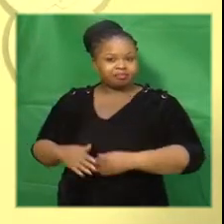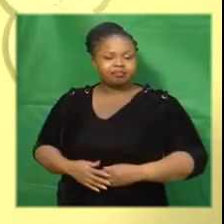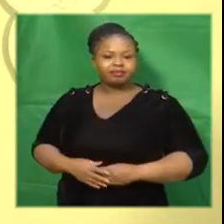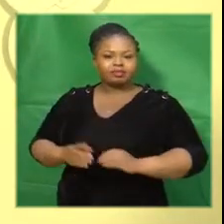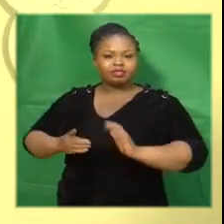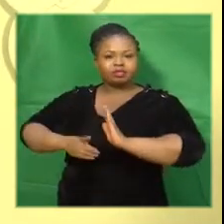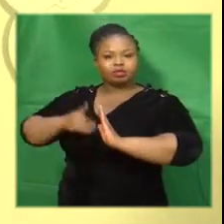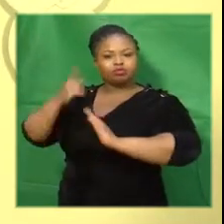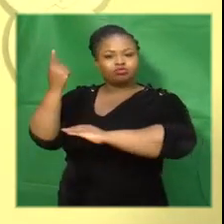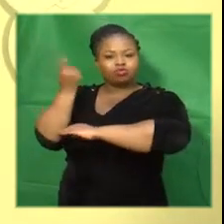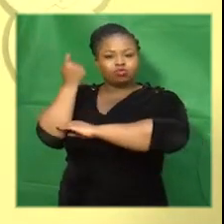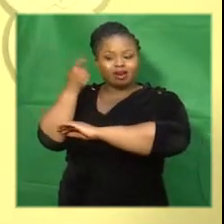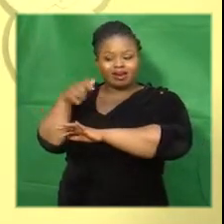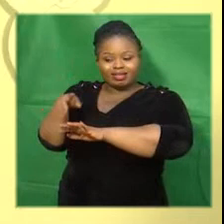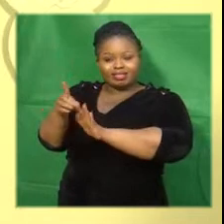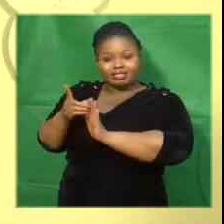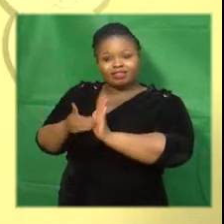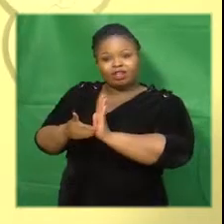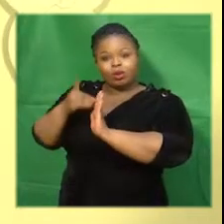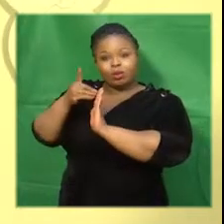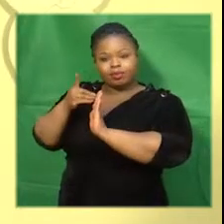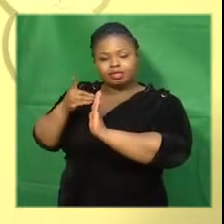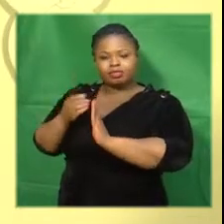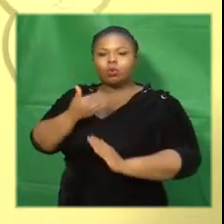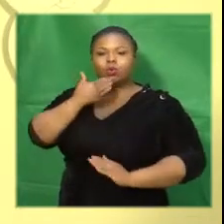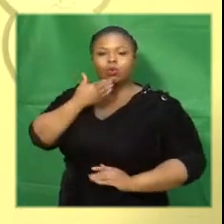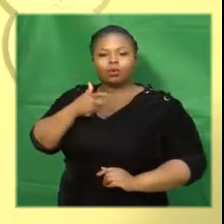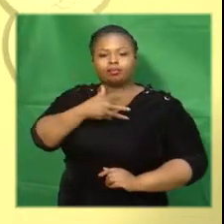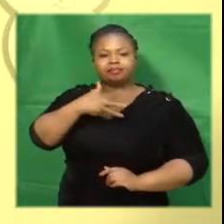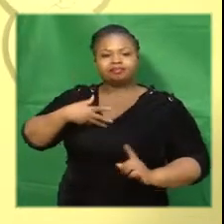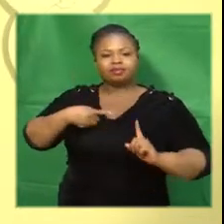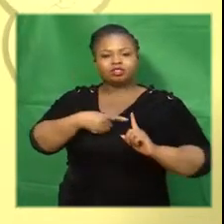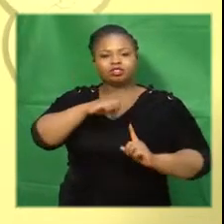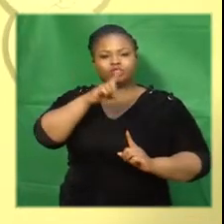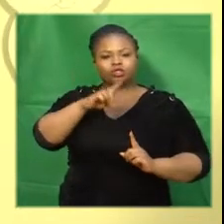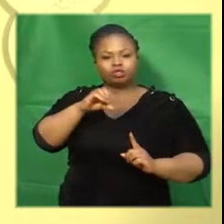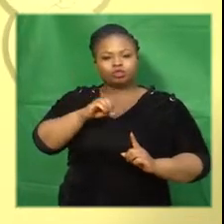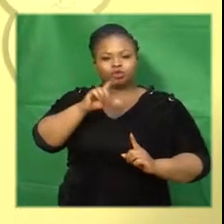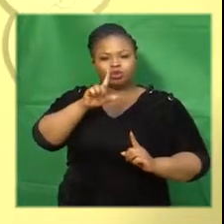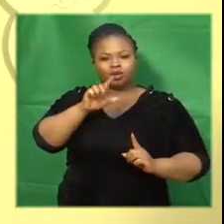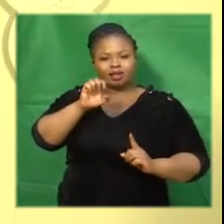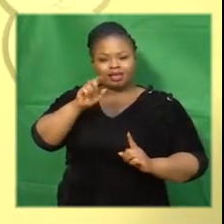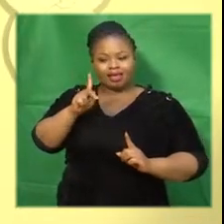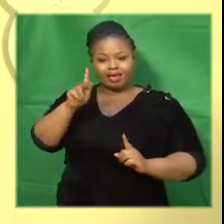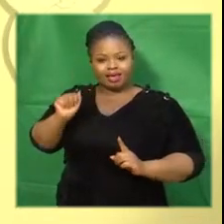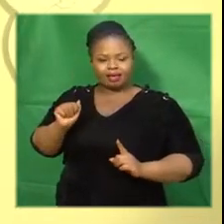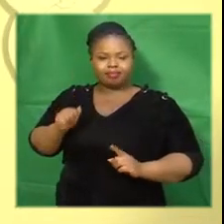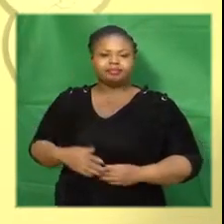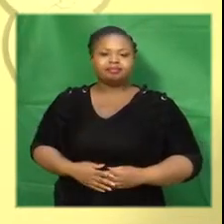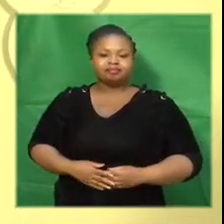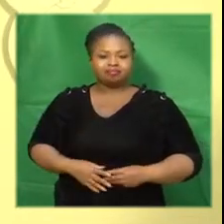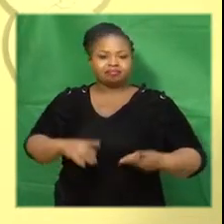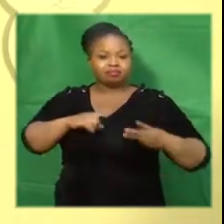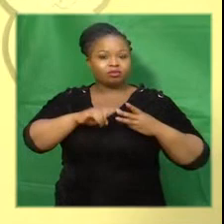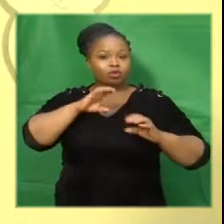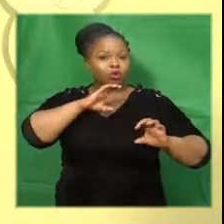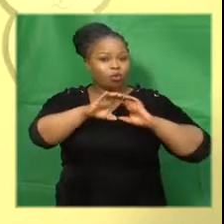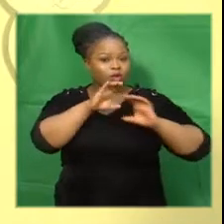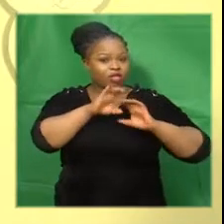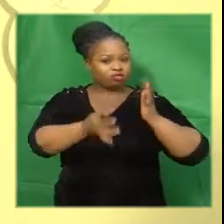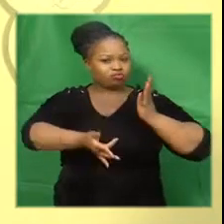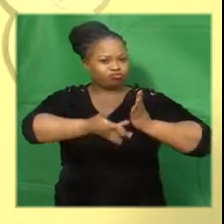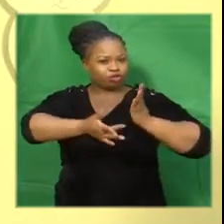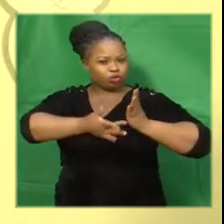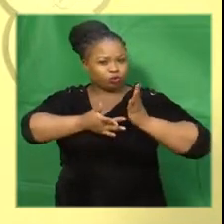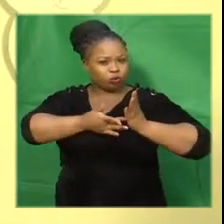rural development and land reform, Ms. Zoleka Kapa. In communications and digital